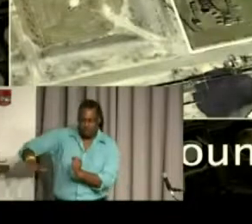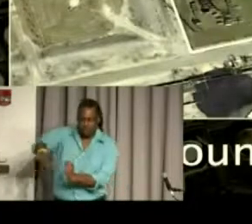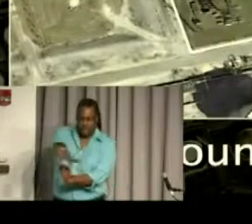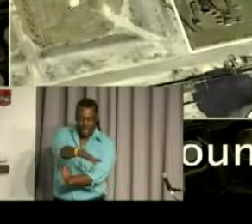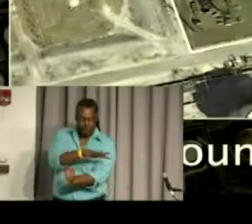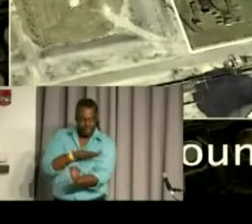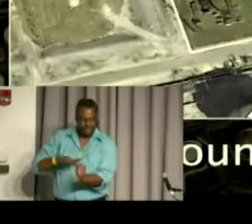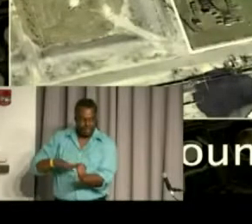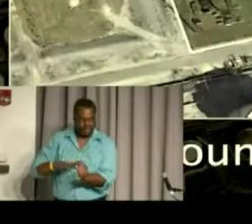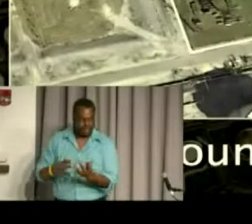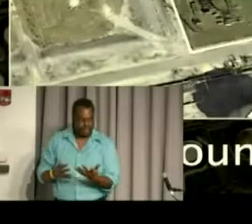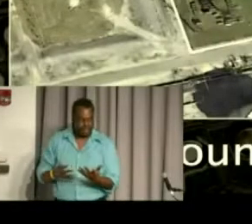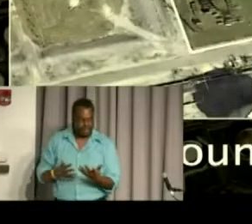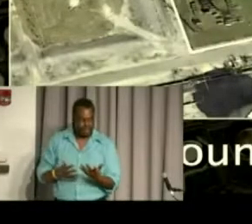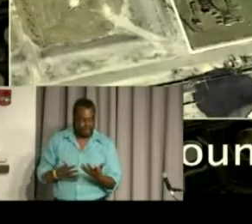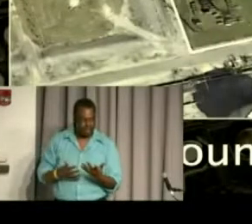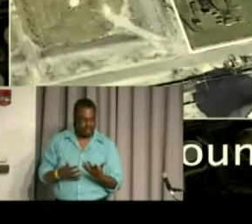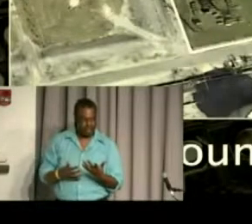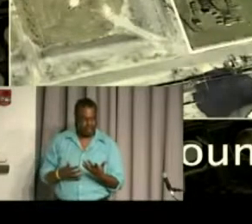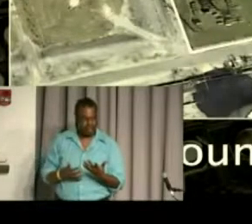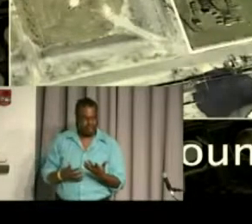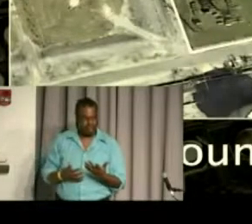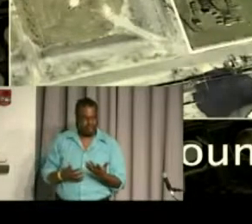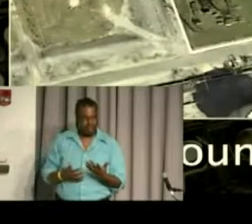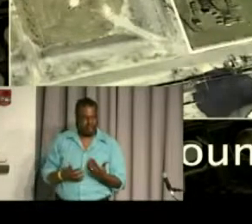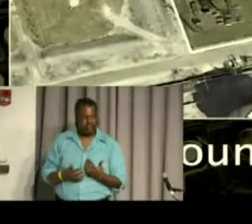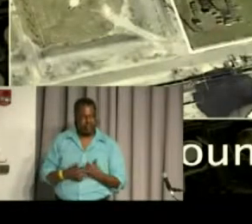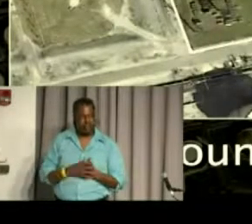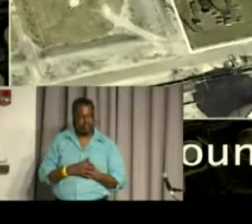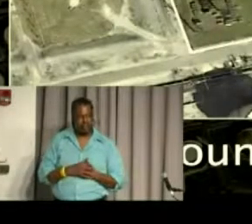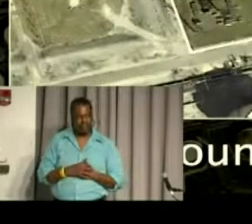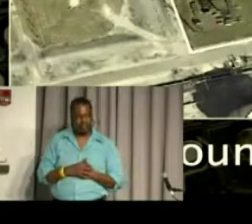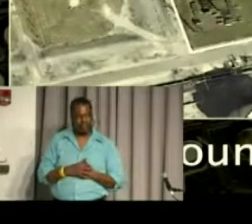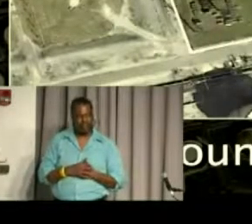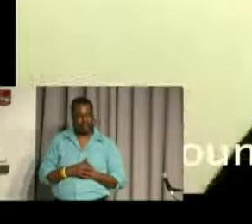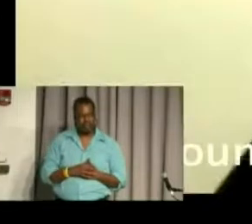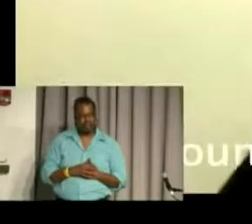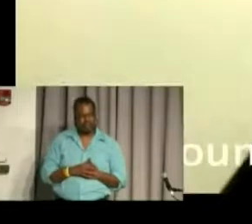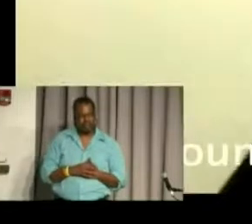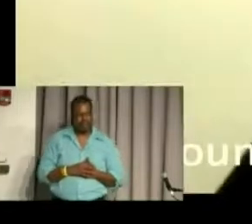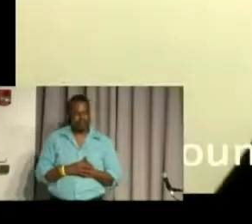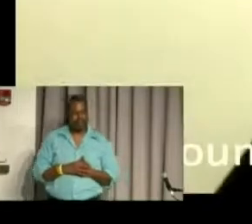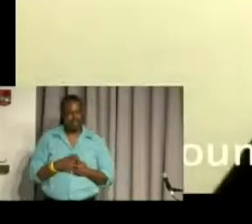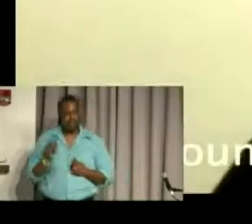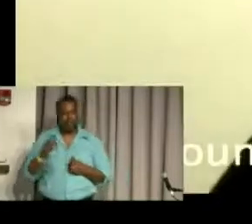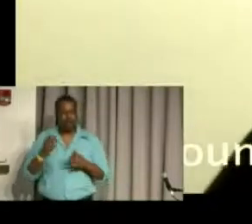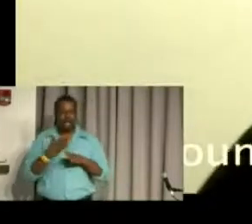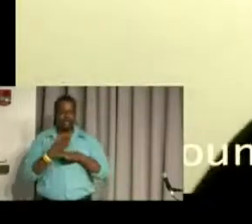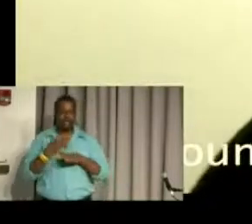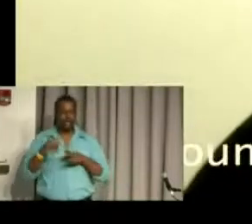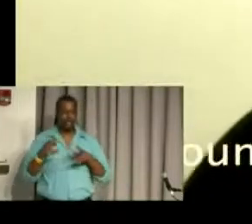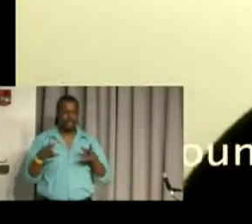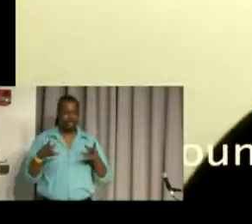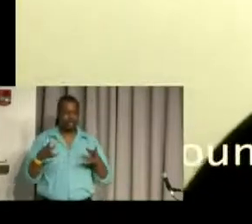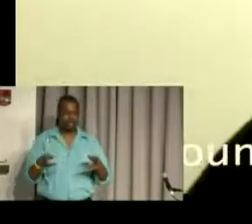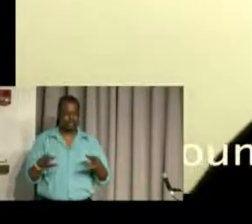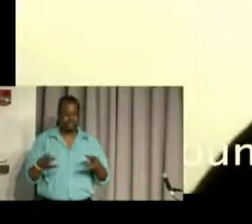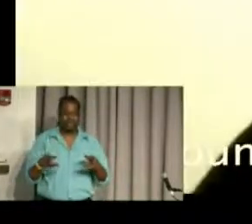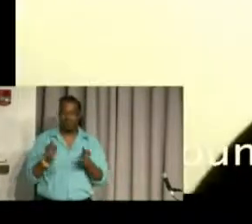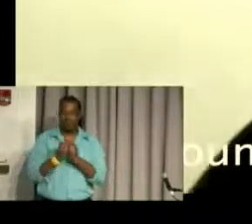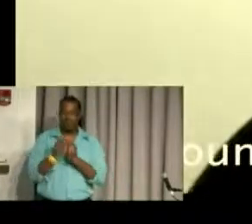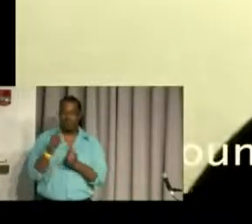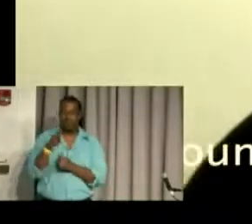Marathon somehow even owns a portion of one of these cemeteries. So again, I'll share this clip with the